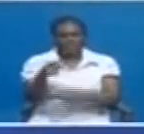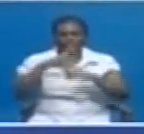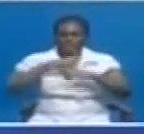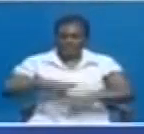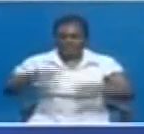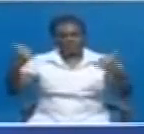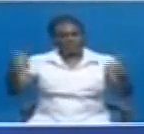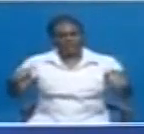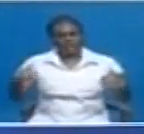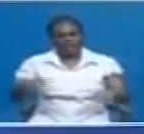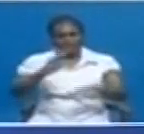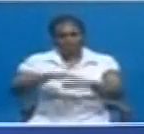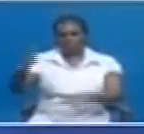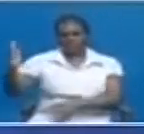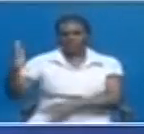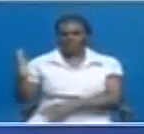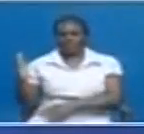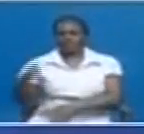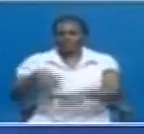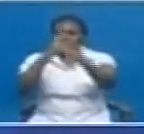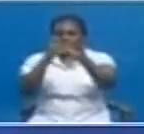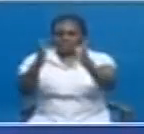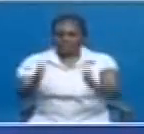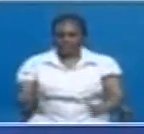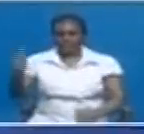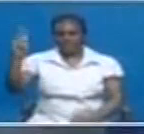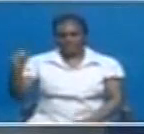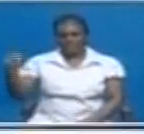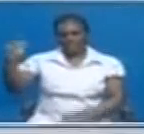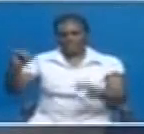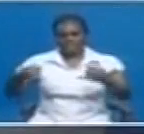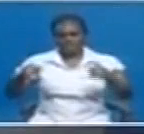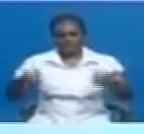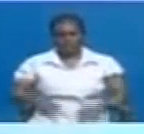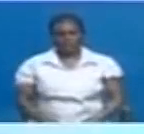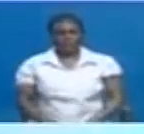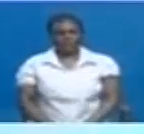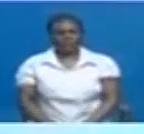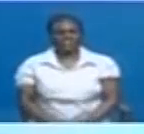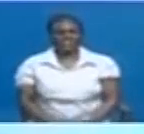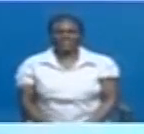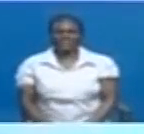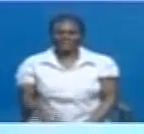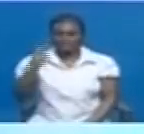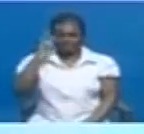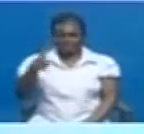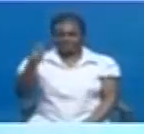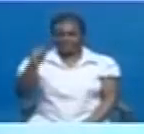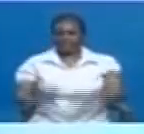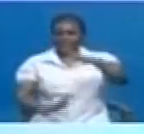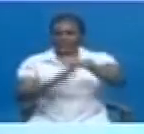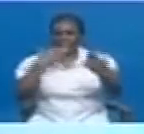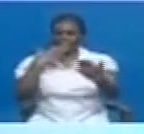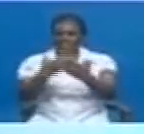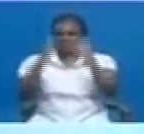resting easy on matters security. Rita Tinina, KTN News. You're watching KTN Prime. We thank you